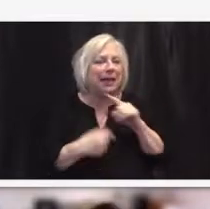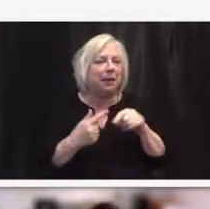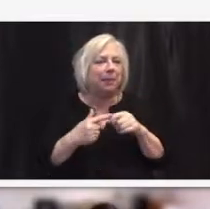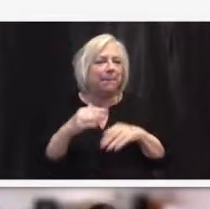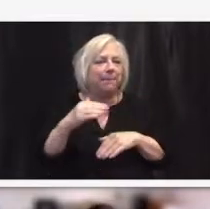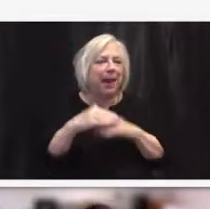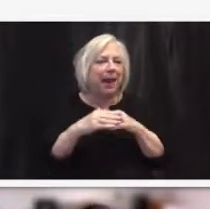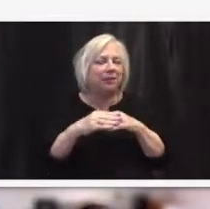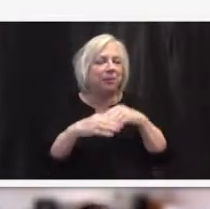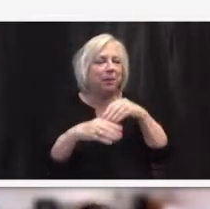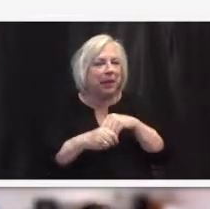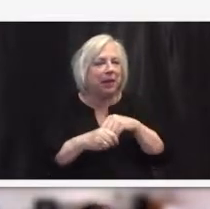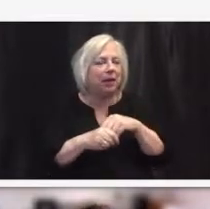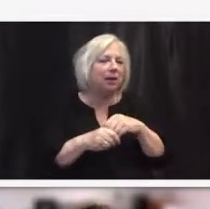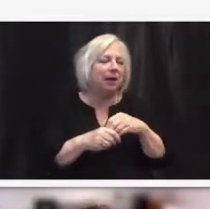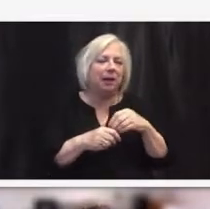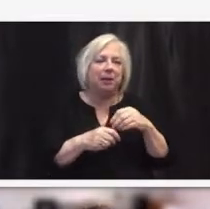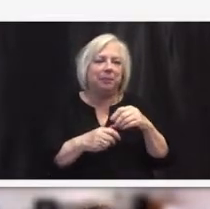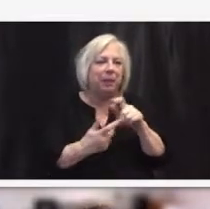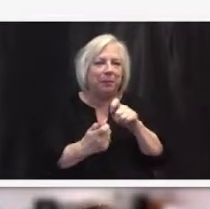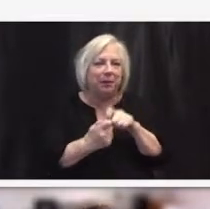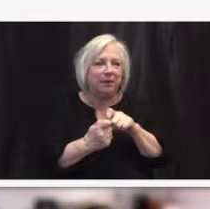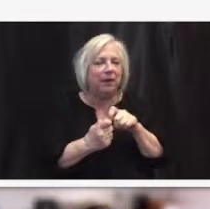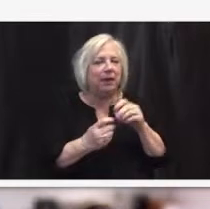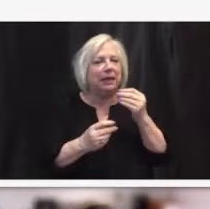maximum per neighborhood, or is this just something that